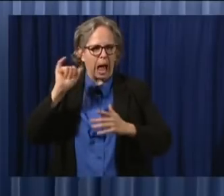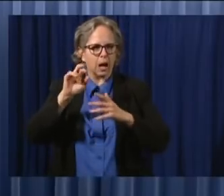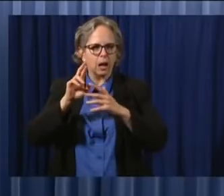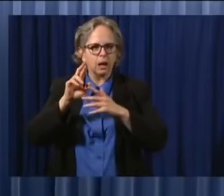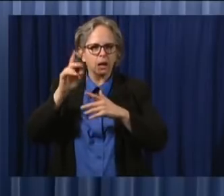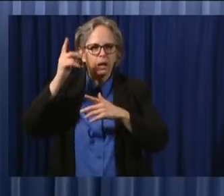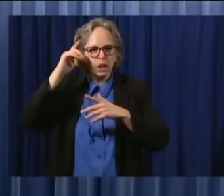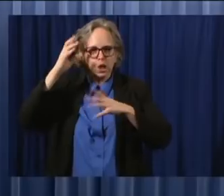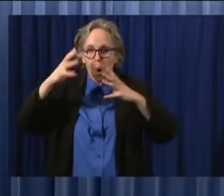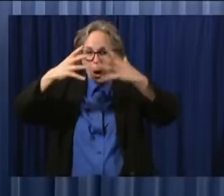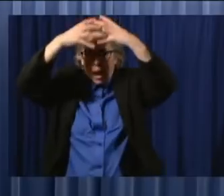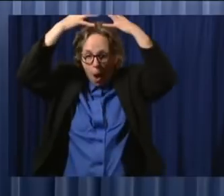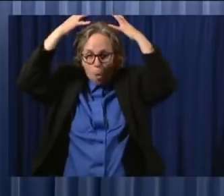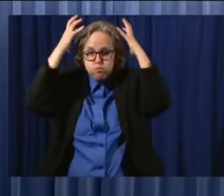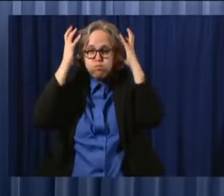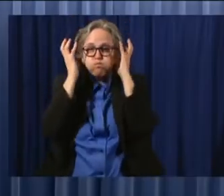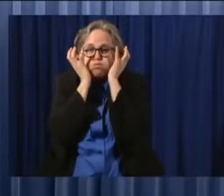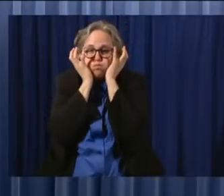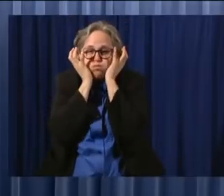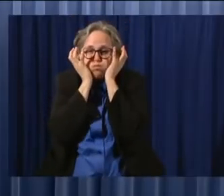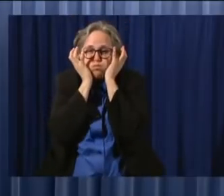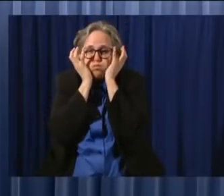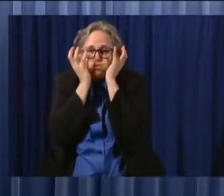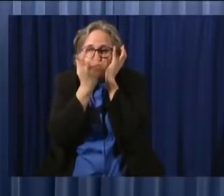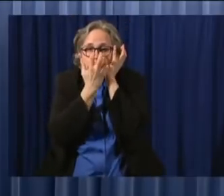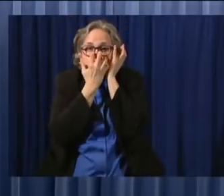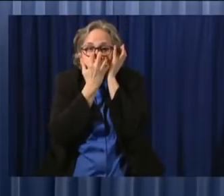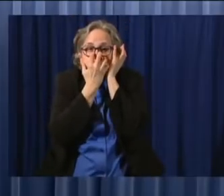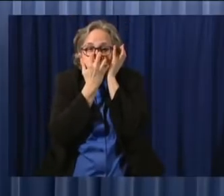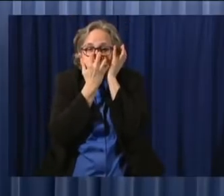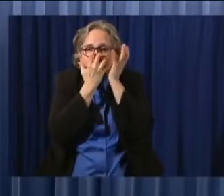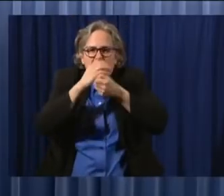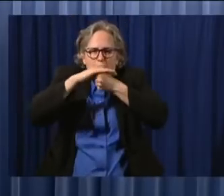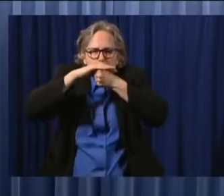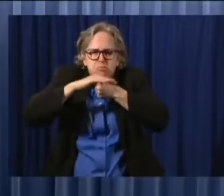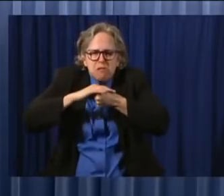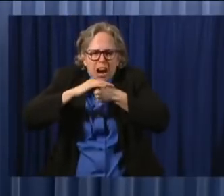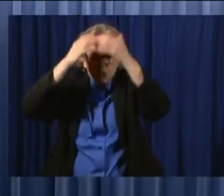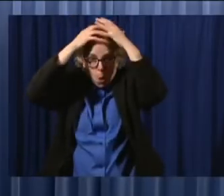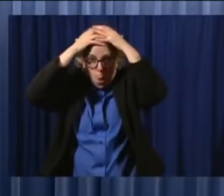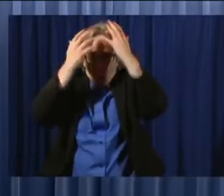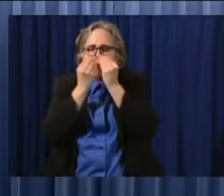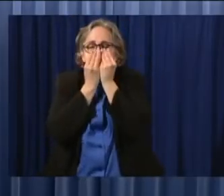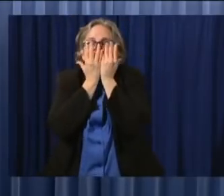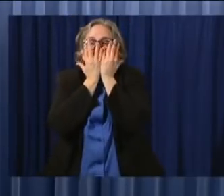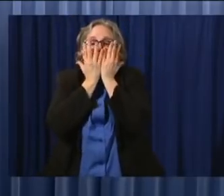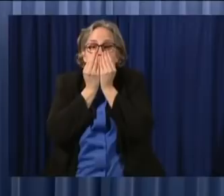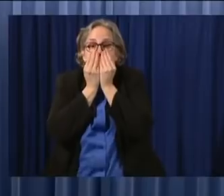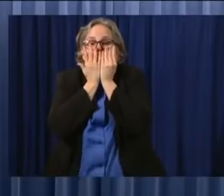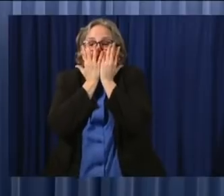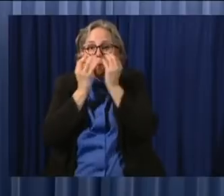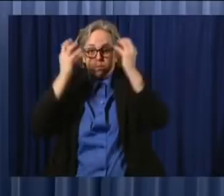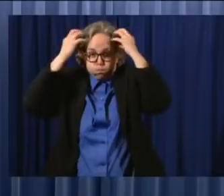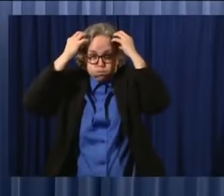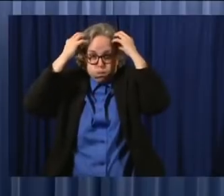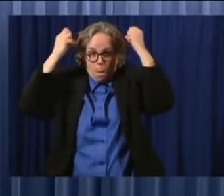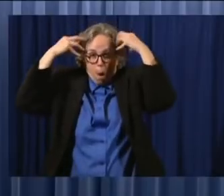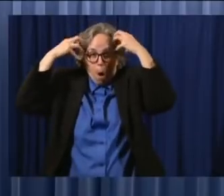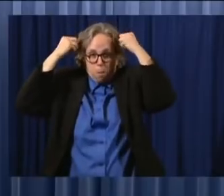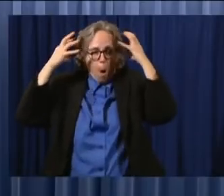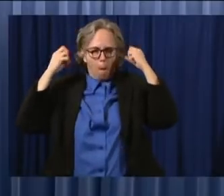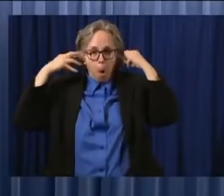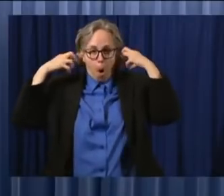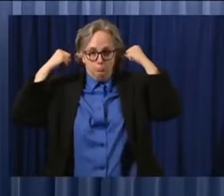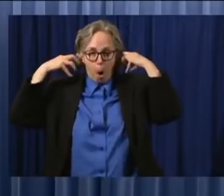helmet, but it's plastic, and the pressure changes in and out so that you could breathe. It's extremely loud. The